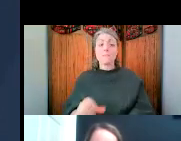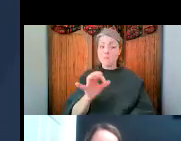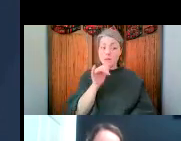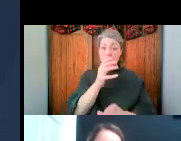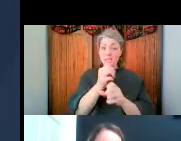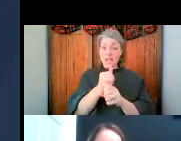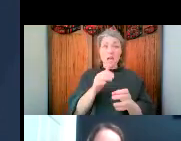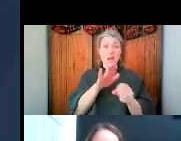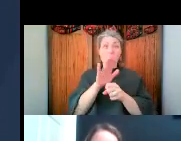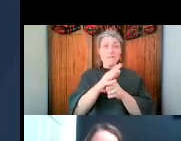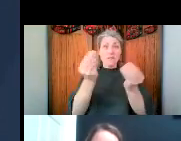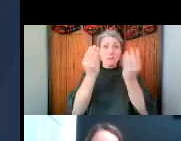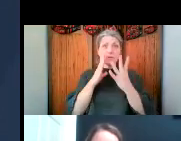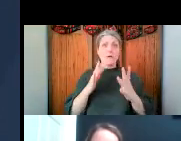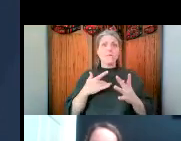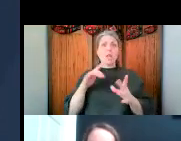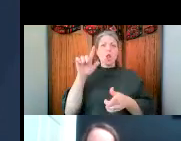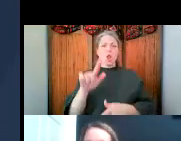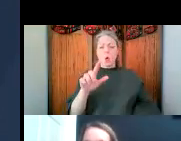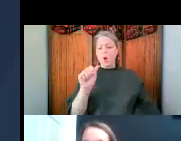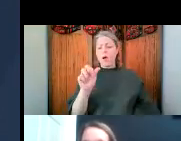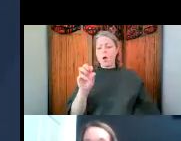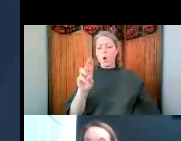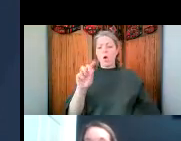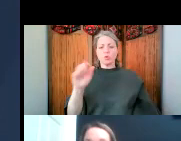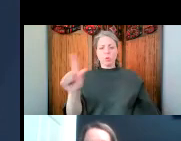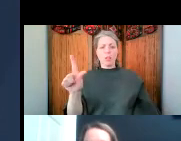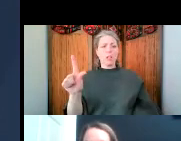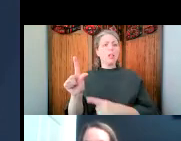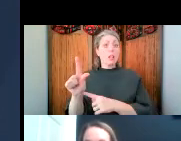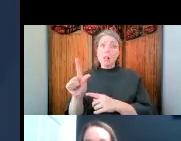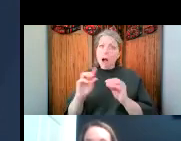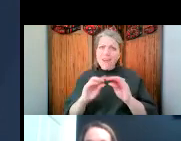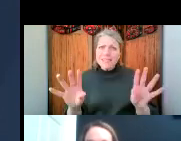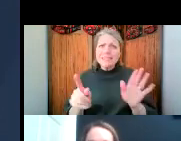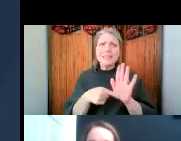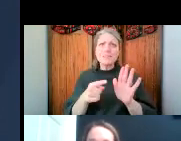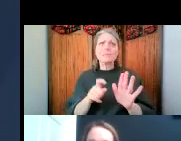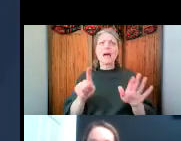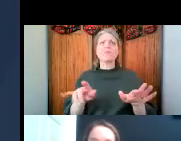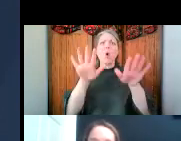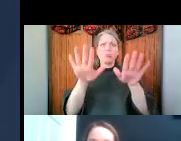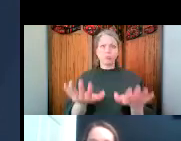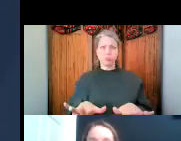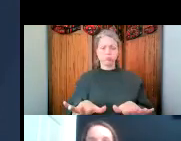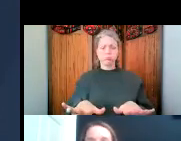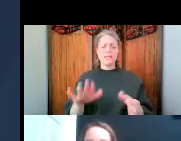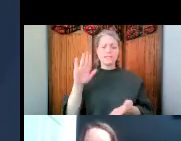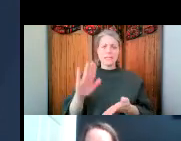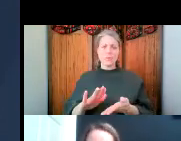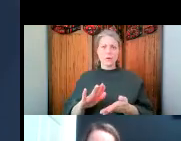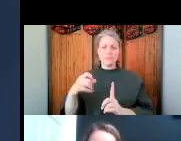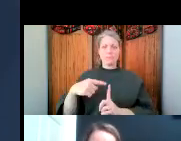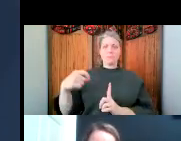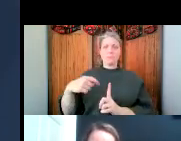and environment, then we have low arousal. Obviously, there's times where this is necessary, so we have to decrease our arousal or stimuli in order to fall